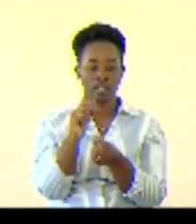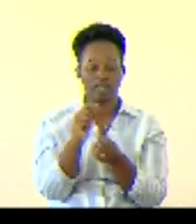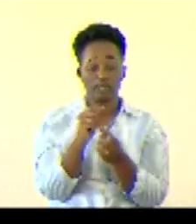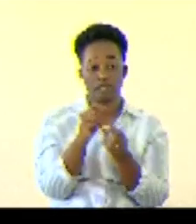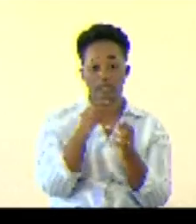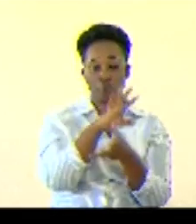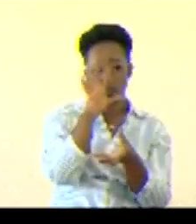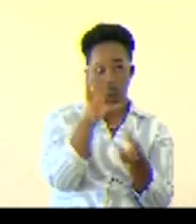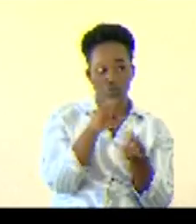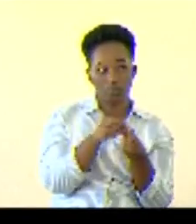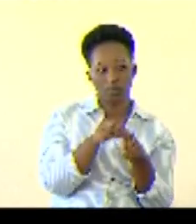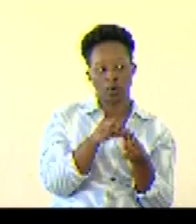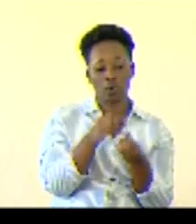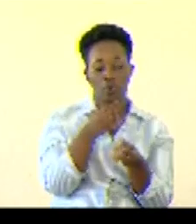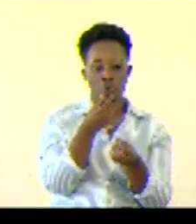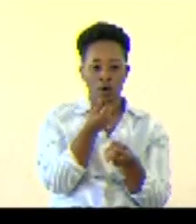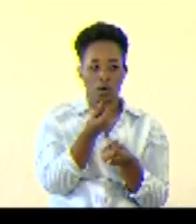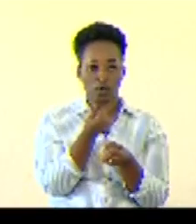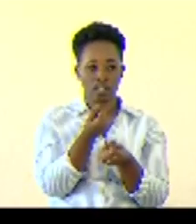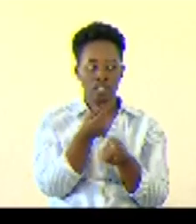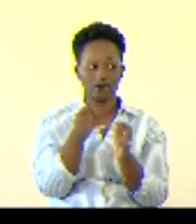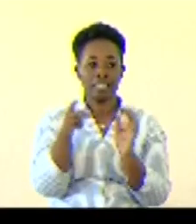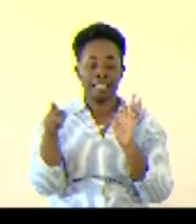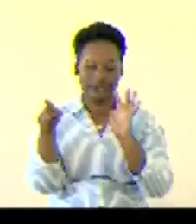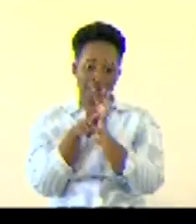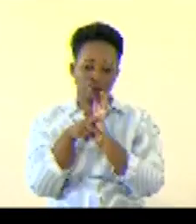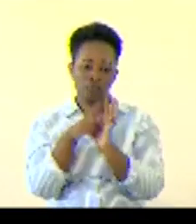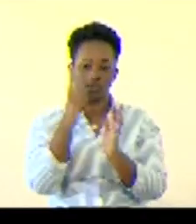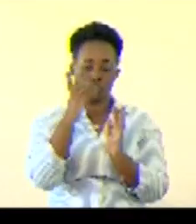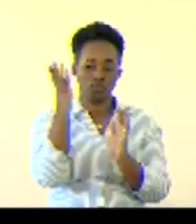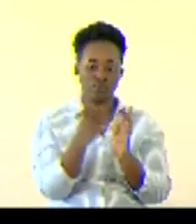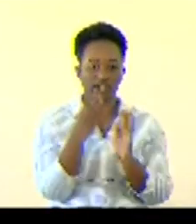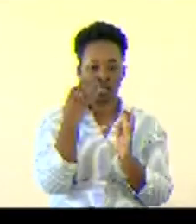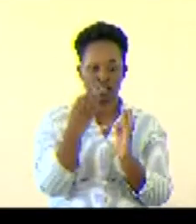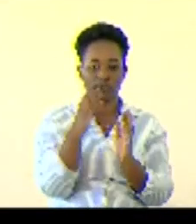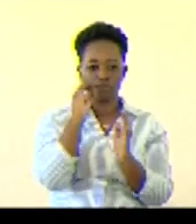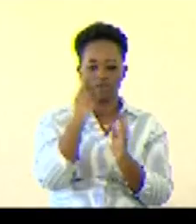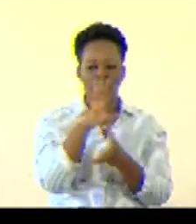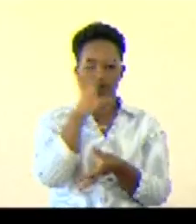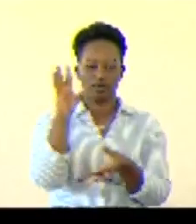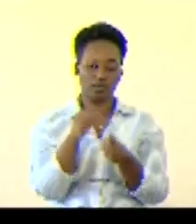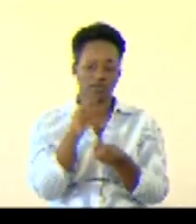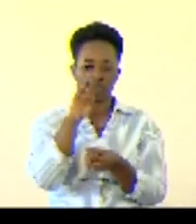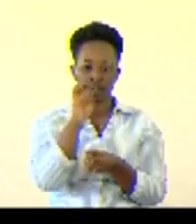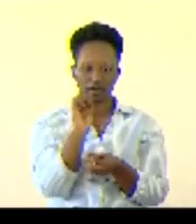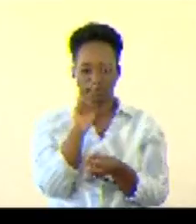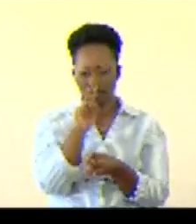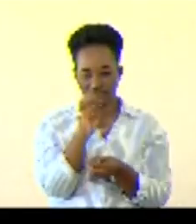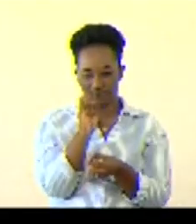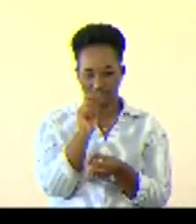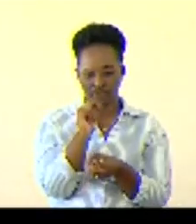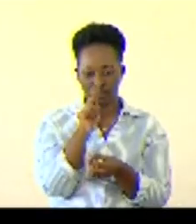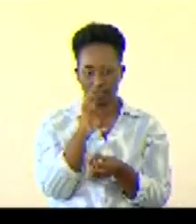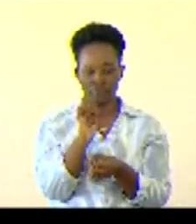is 2/3 of total revenue. 2/3 of means multiplication of total revenue. And from